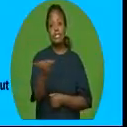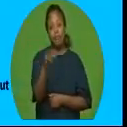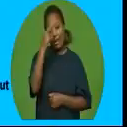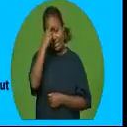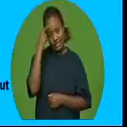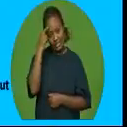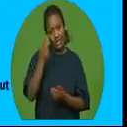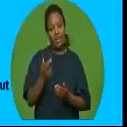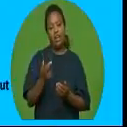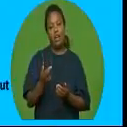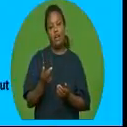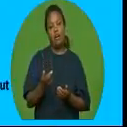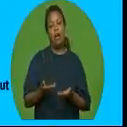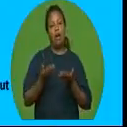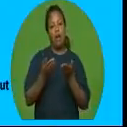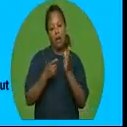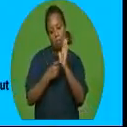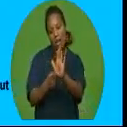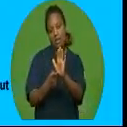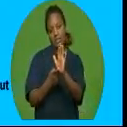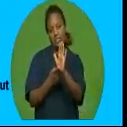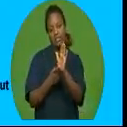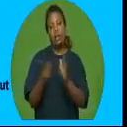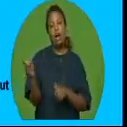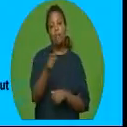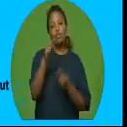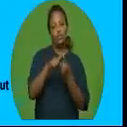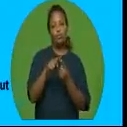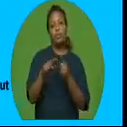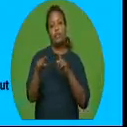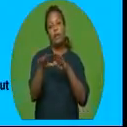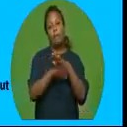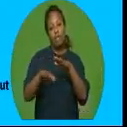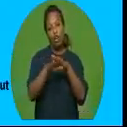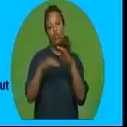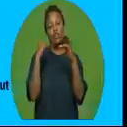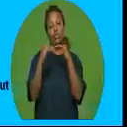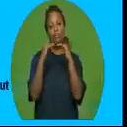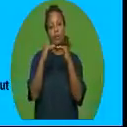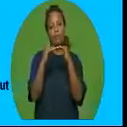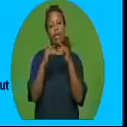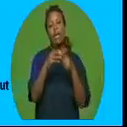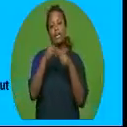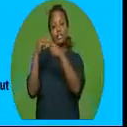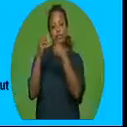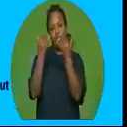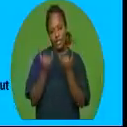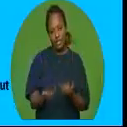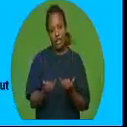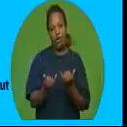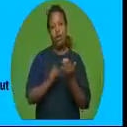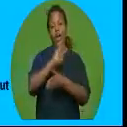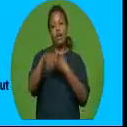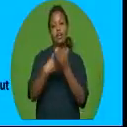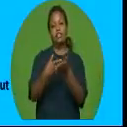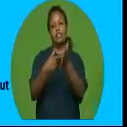Similar reasoning is applied if the price level happens to be below equilibrium, except now